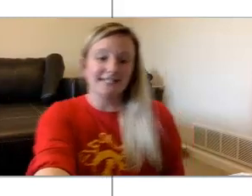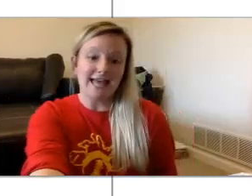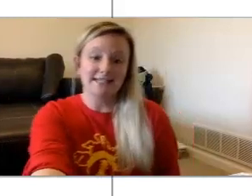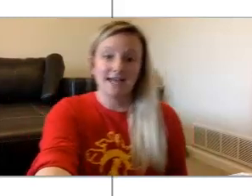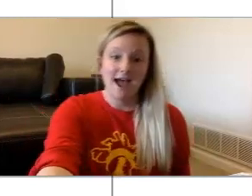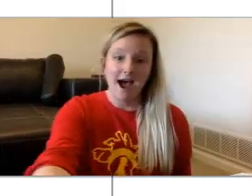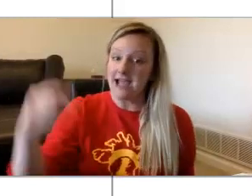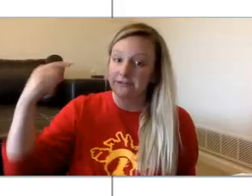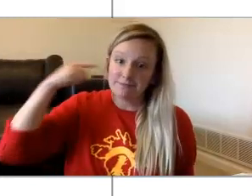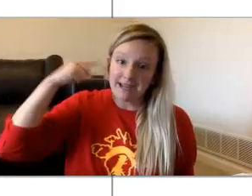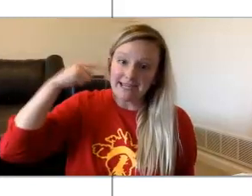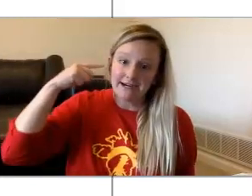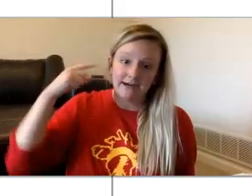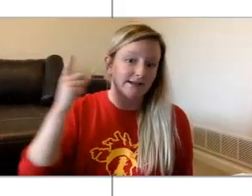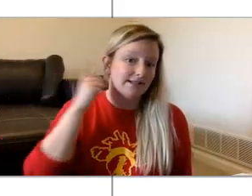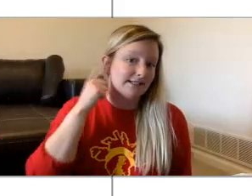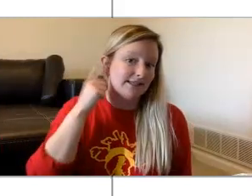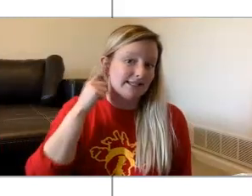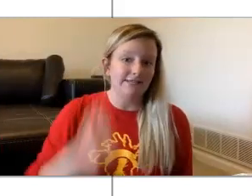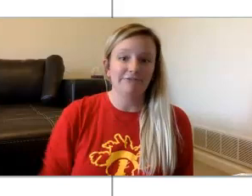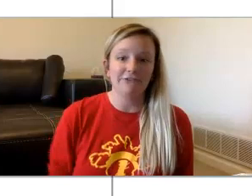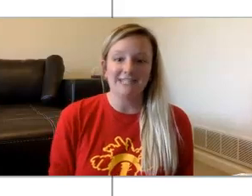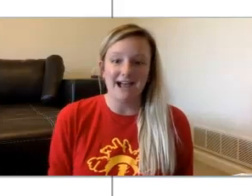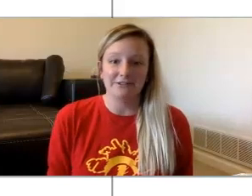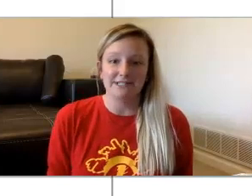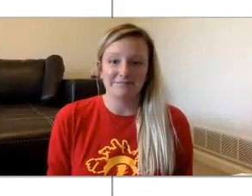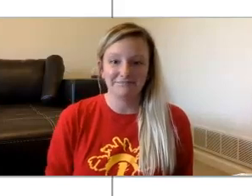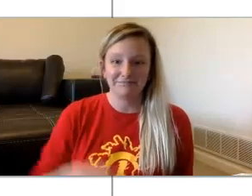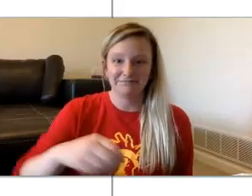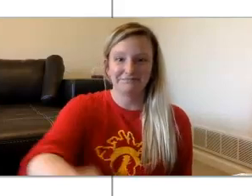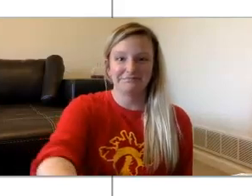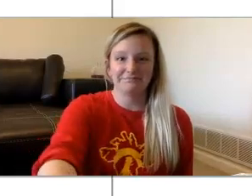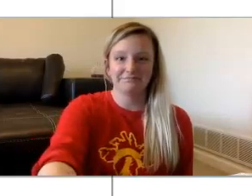Jerry says, I use my ear to listen for sounds.